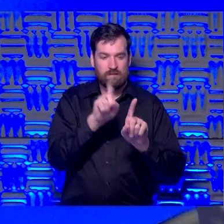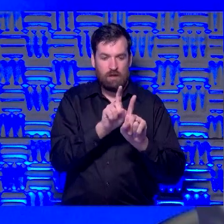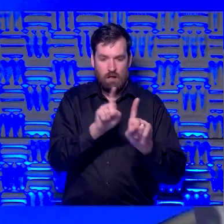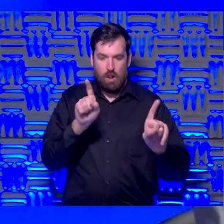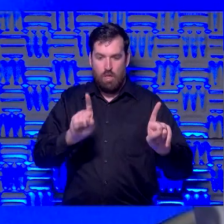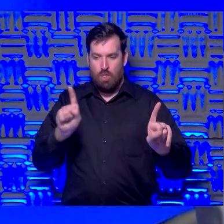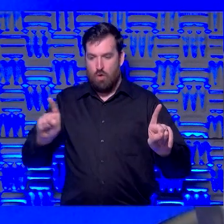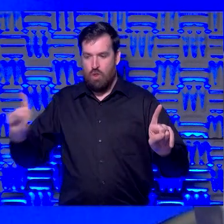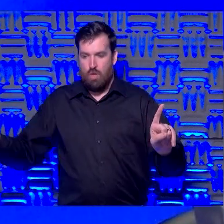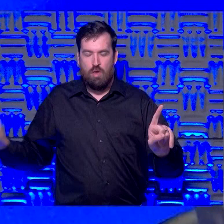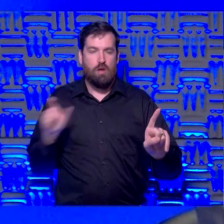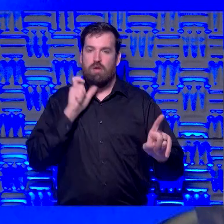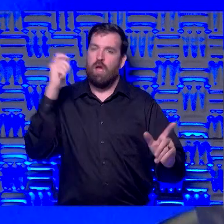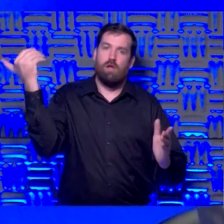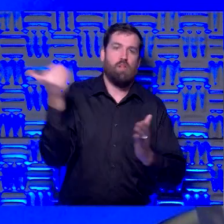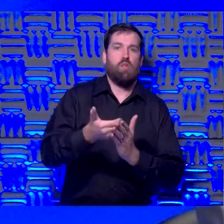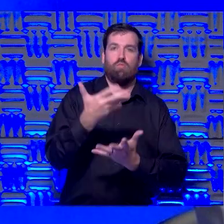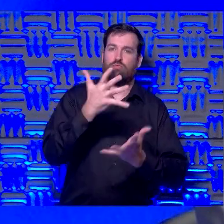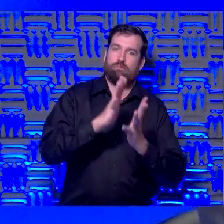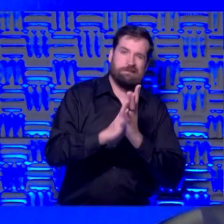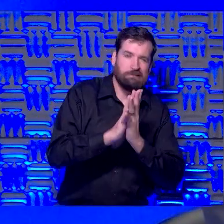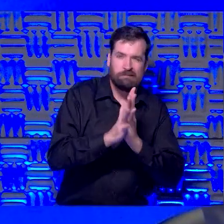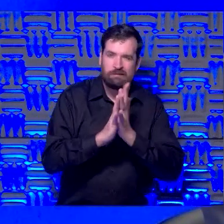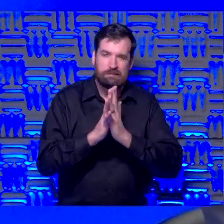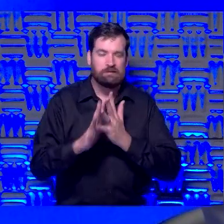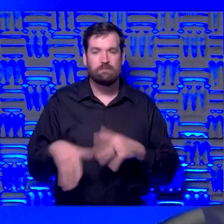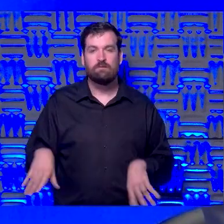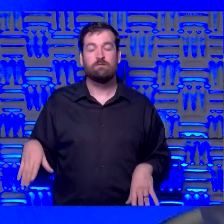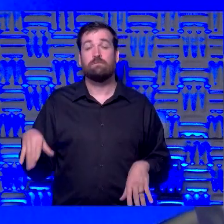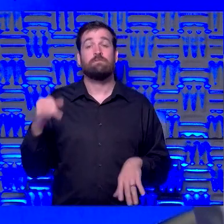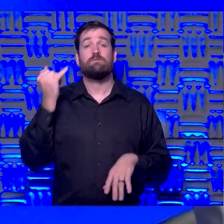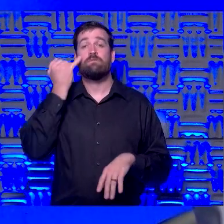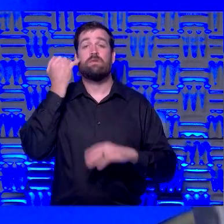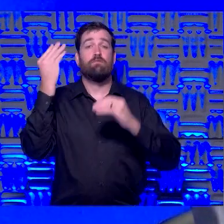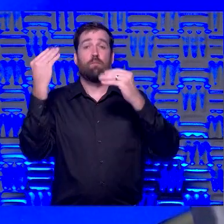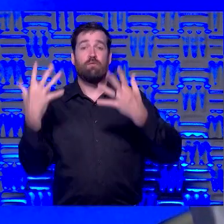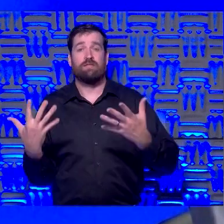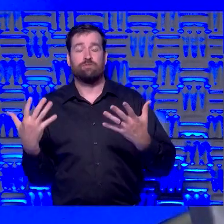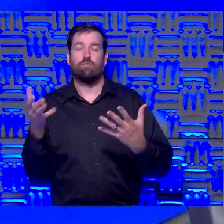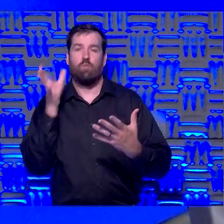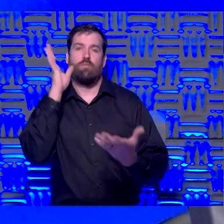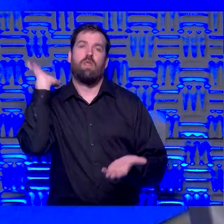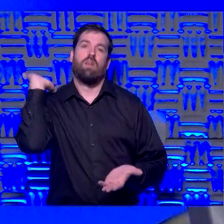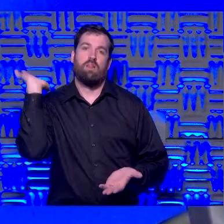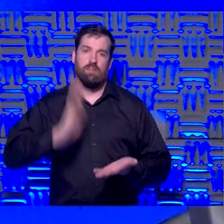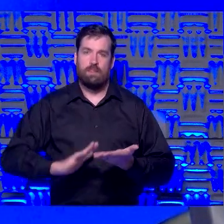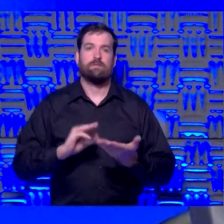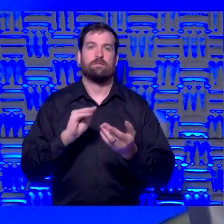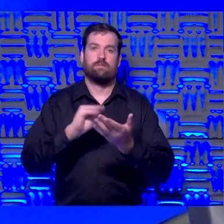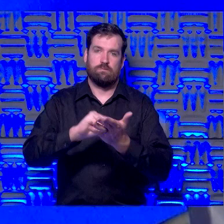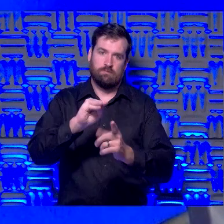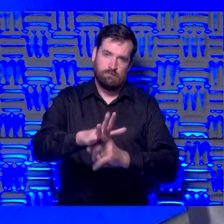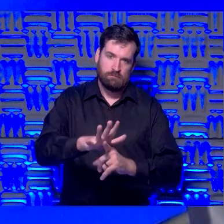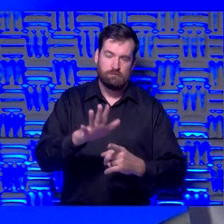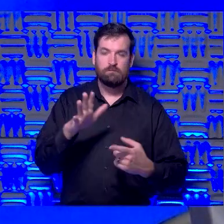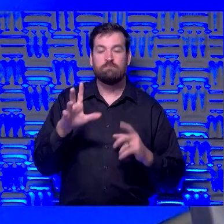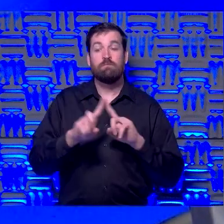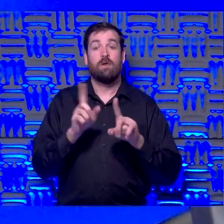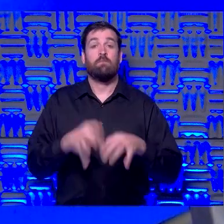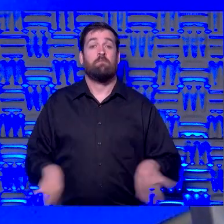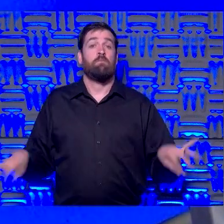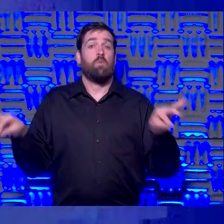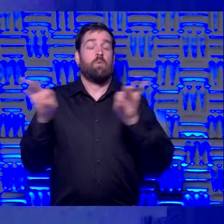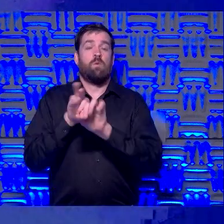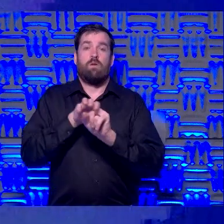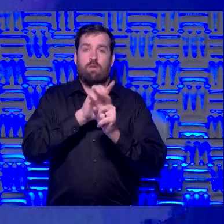of the students and other people to whoever may be infected, if it's a professor, is going to be very low. But the important thing is getting the